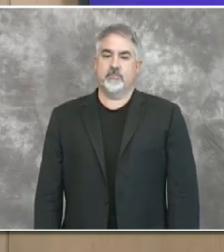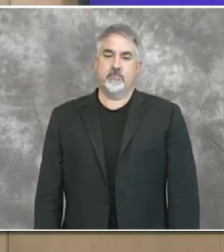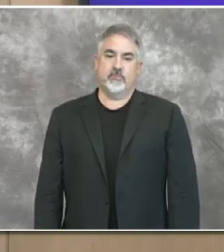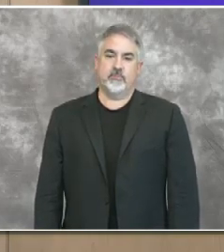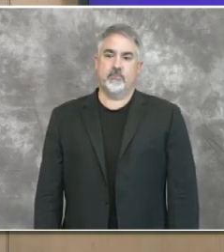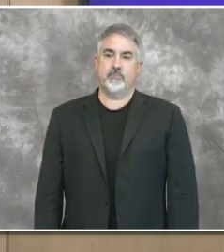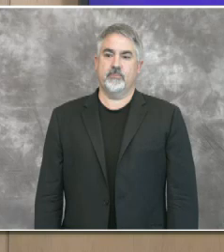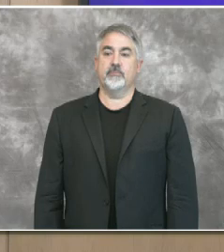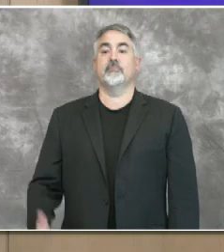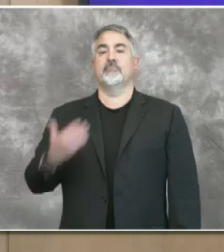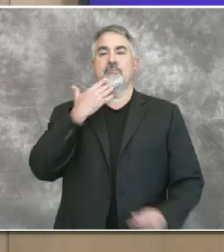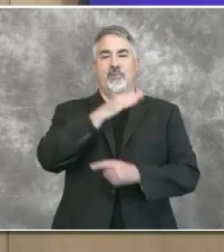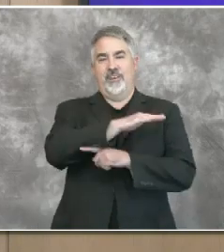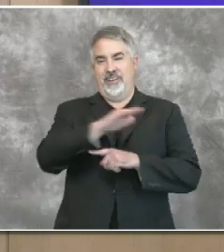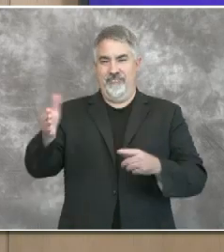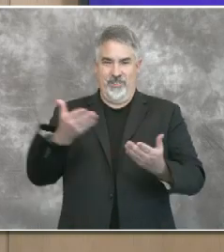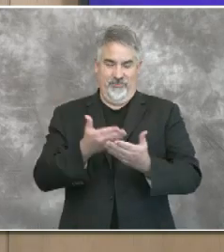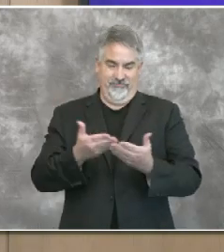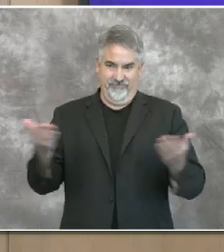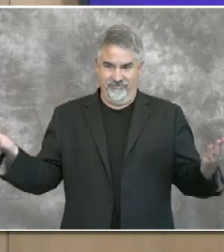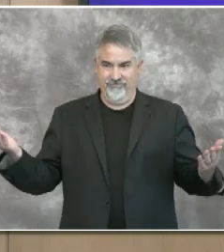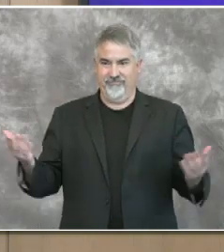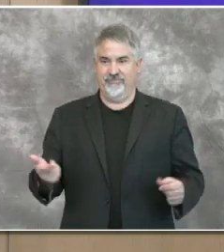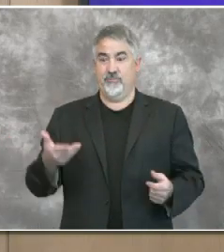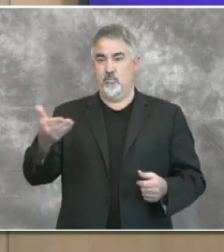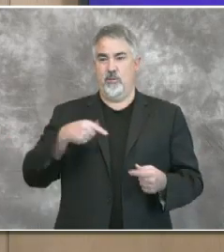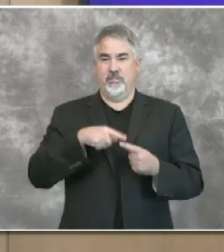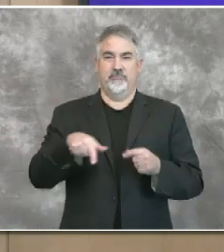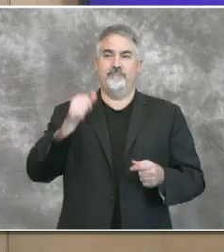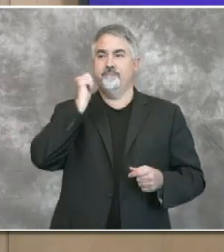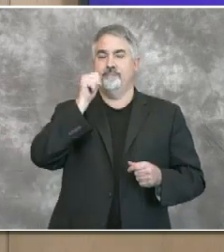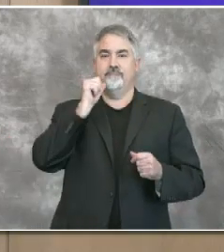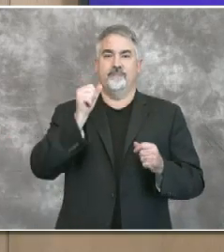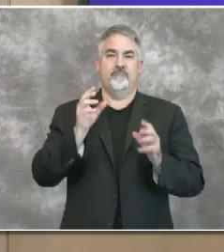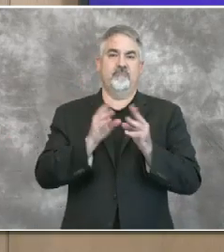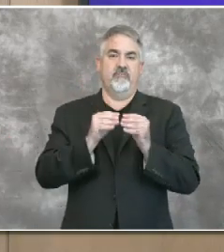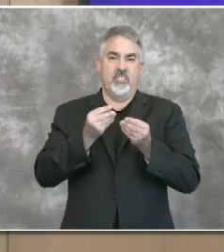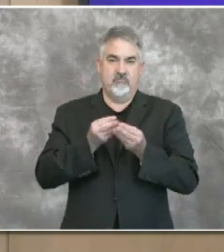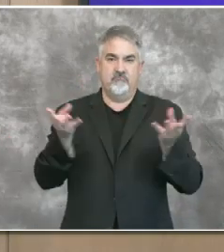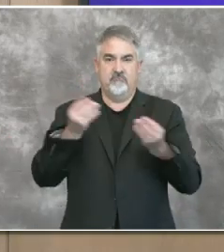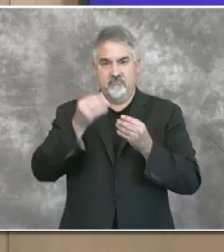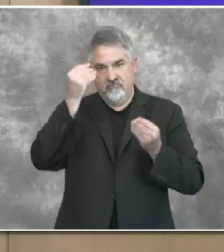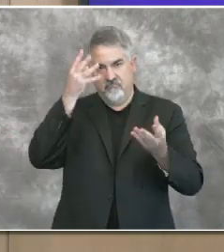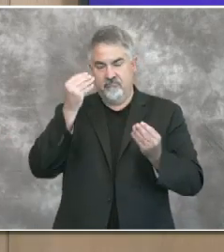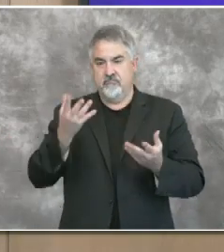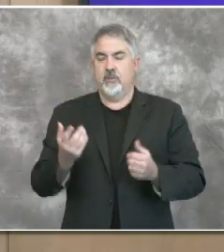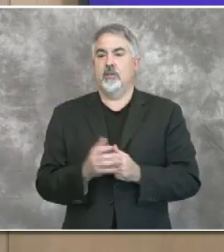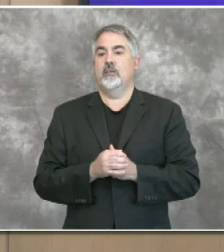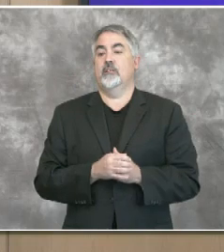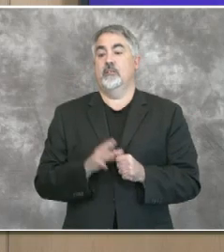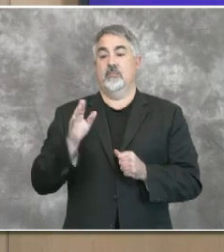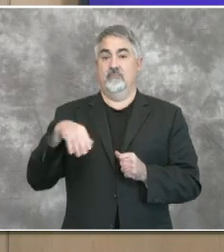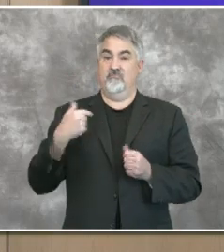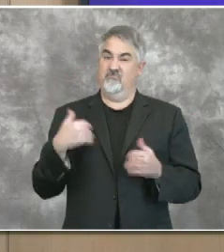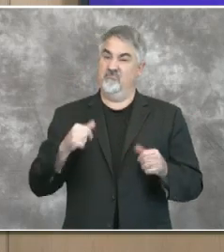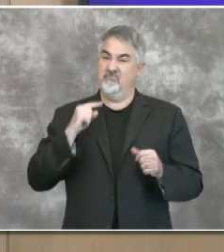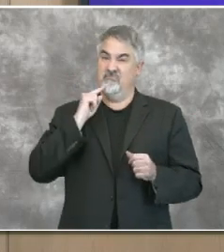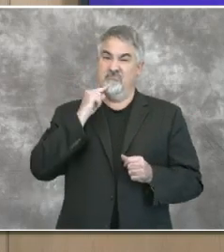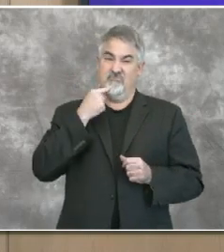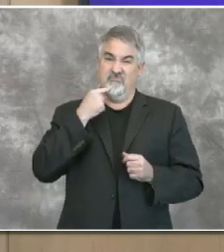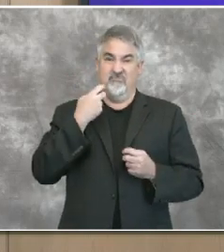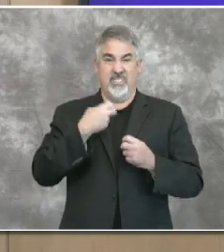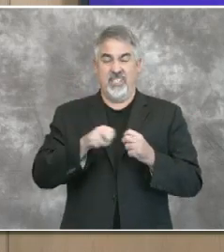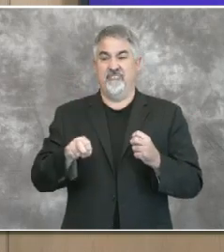Good afternoon and welcome to our daily media briefing. This crisis has been hard on everybody, but especially those who have lost